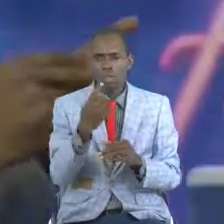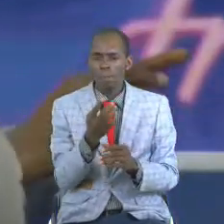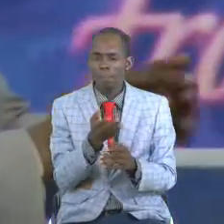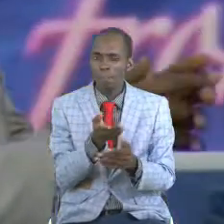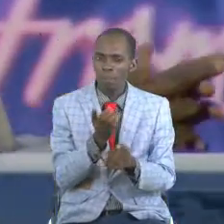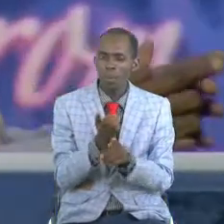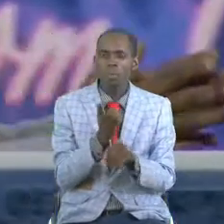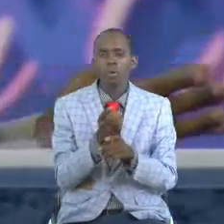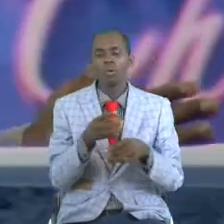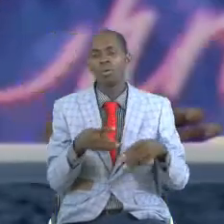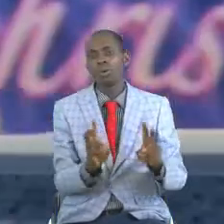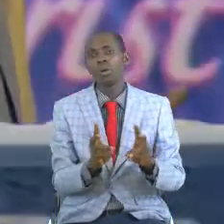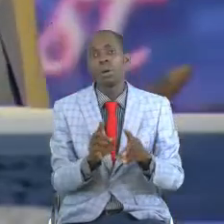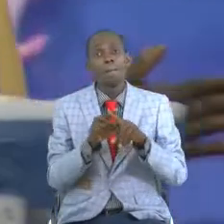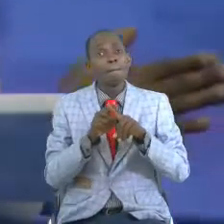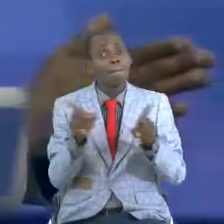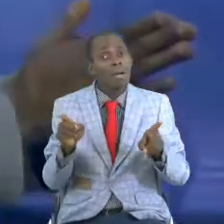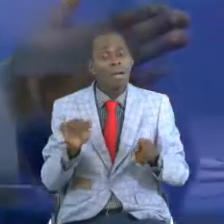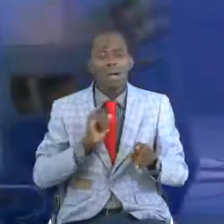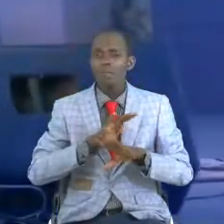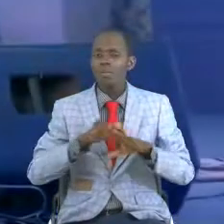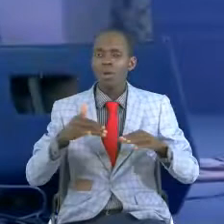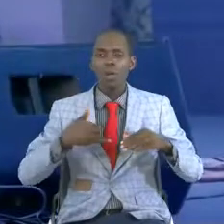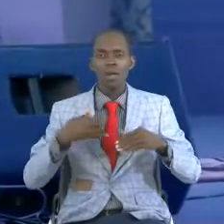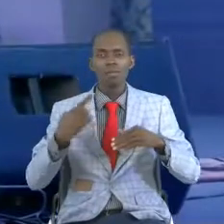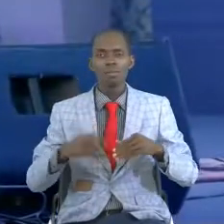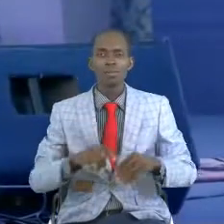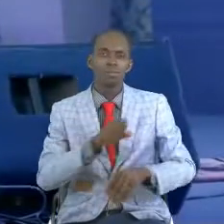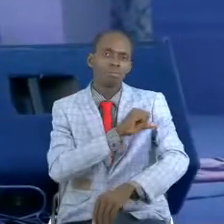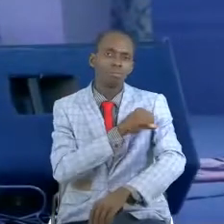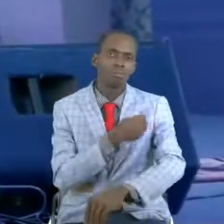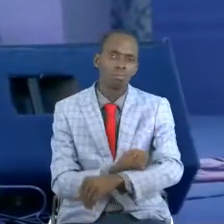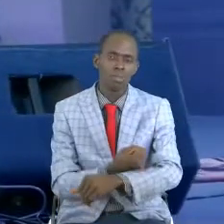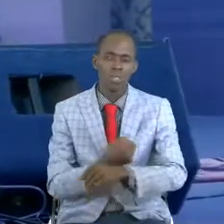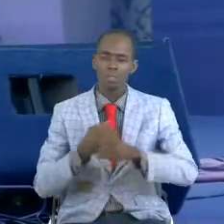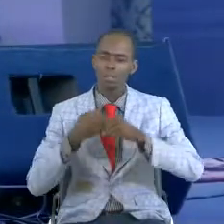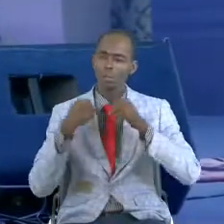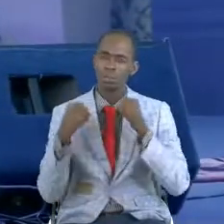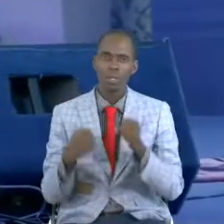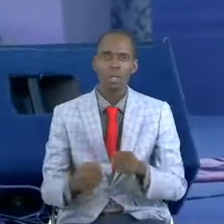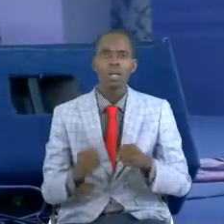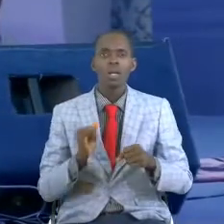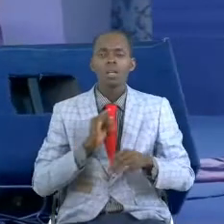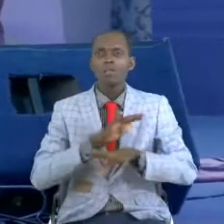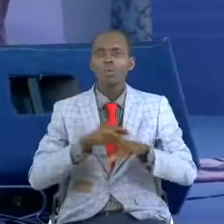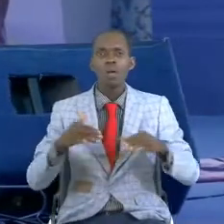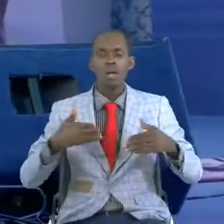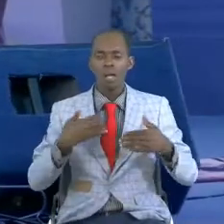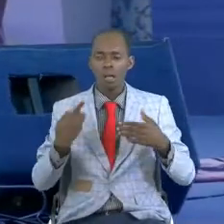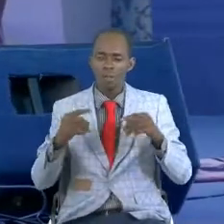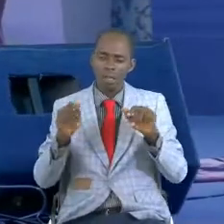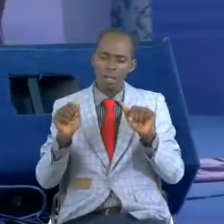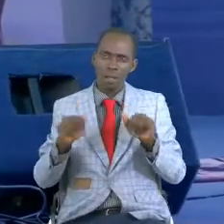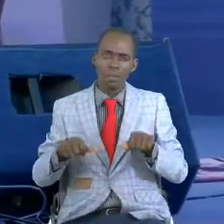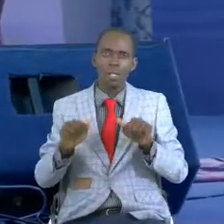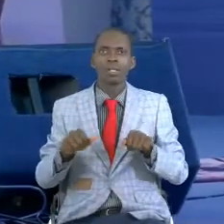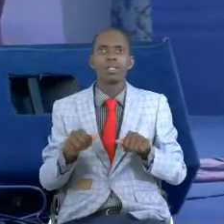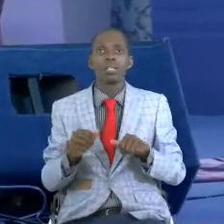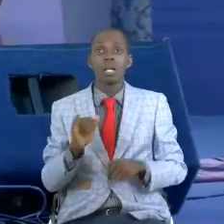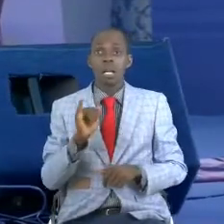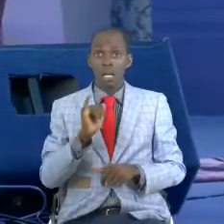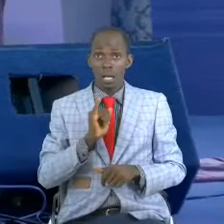But I don't have the strength. I don't have the power. I don't have the ability. I